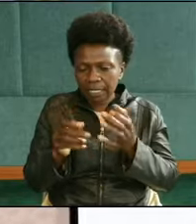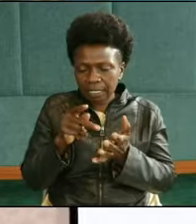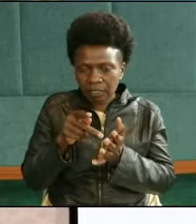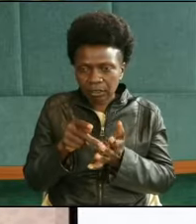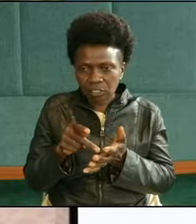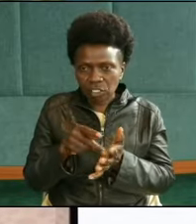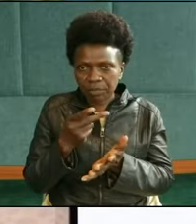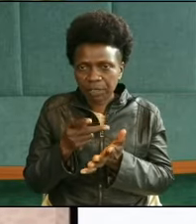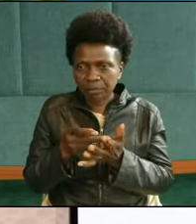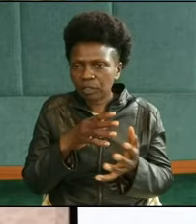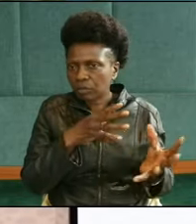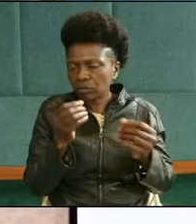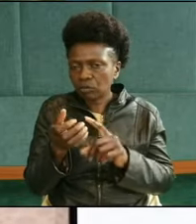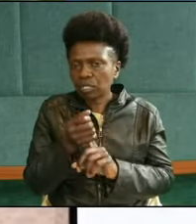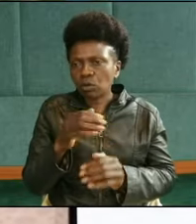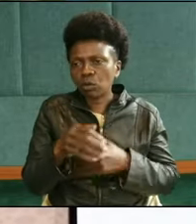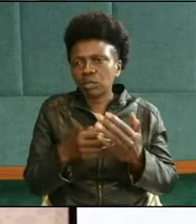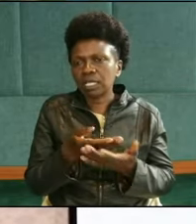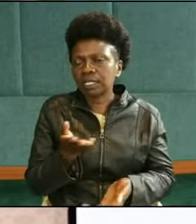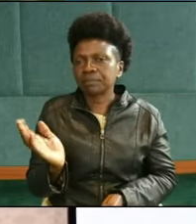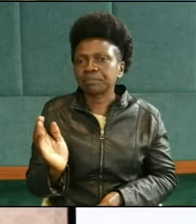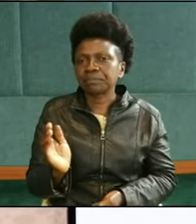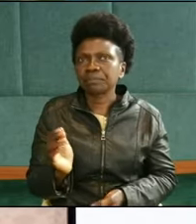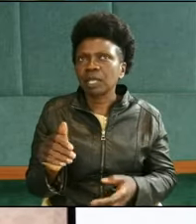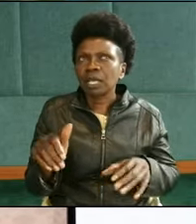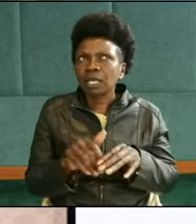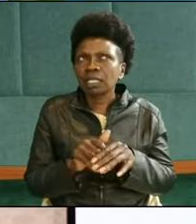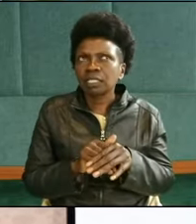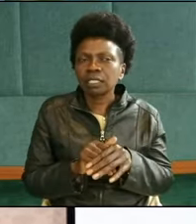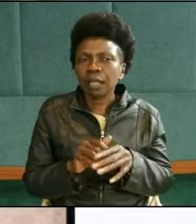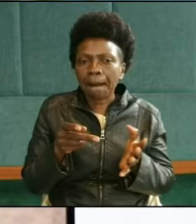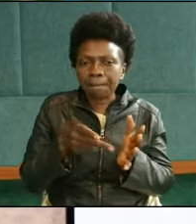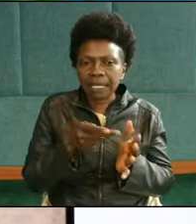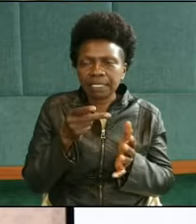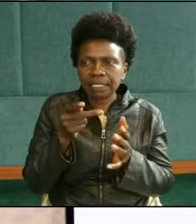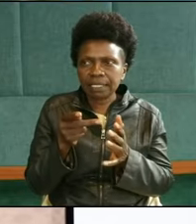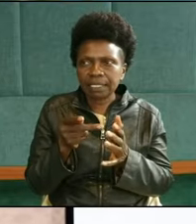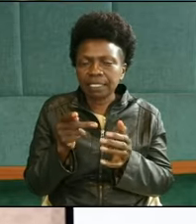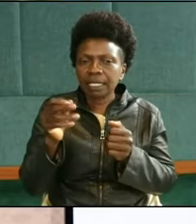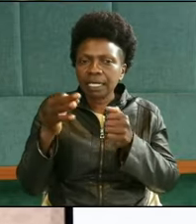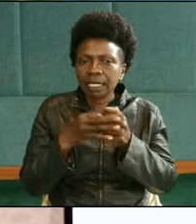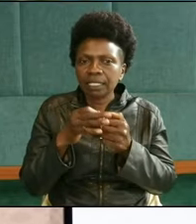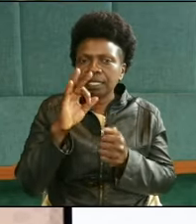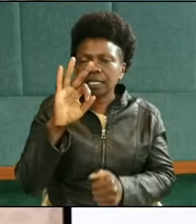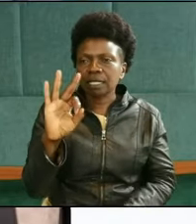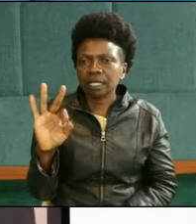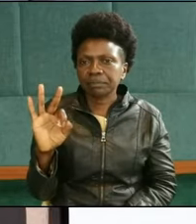chapter. You can get all this, especially in chapter in page